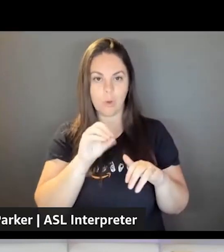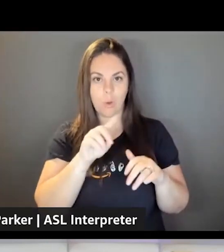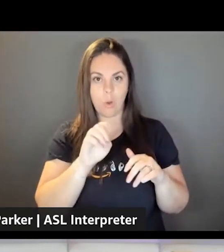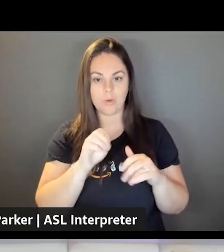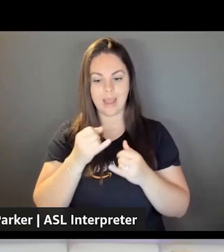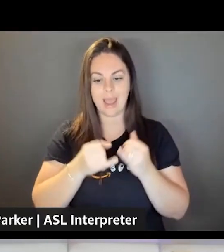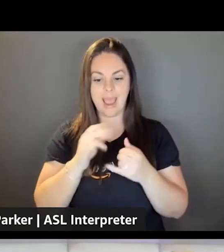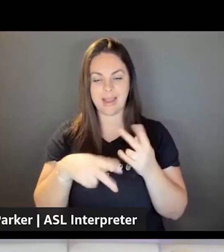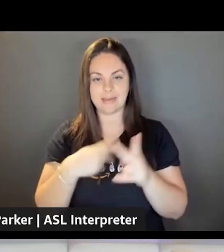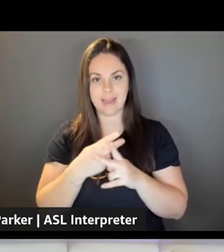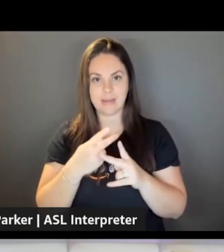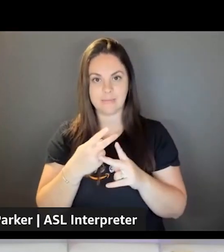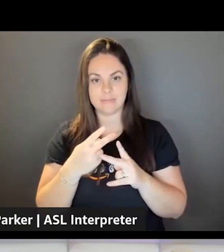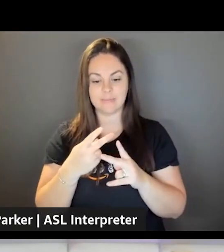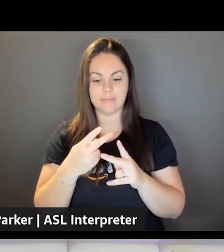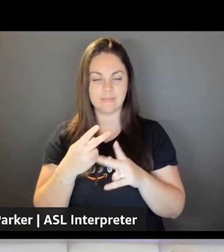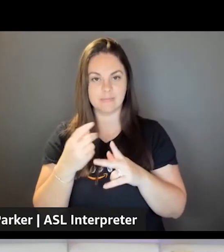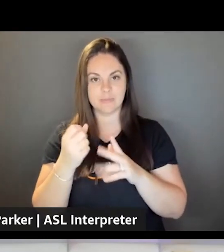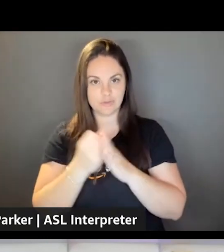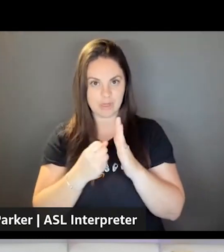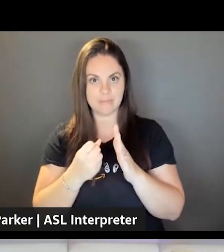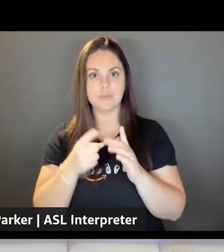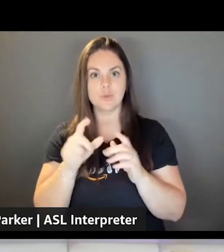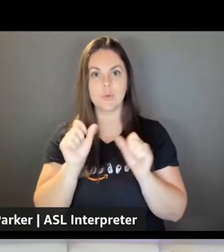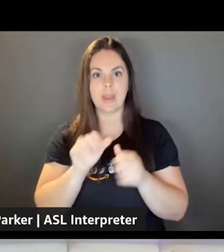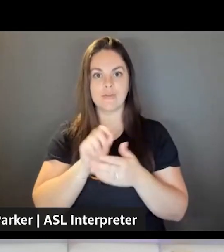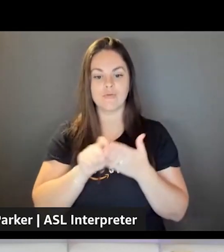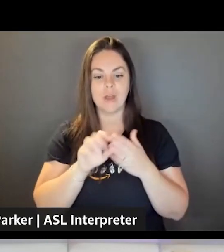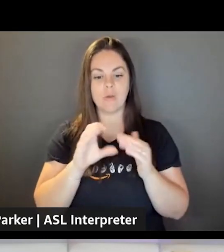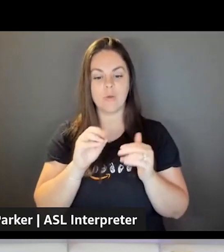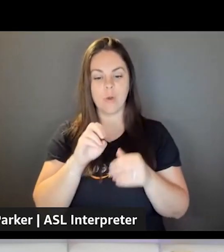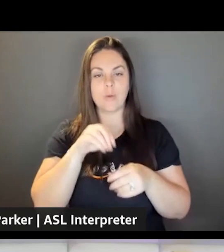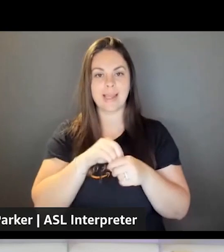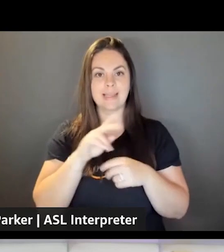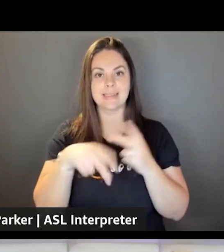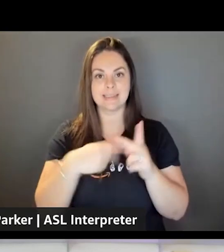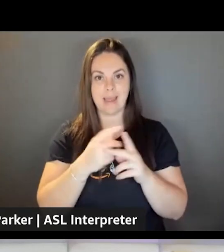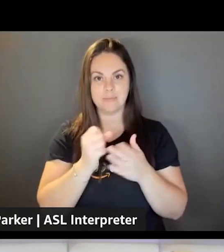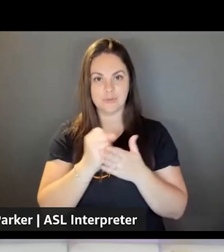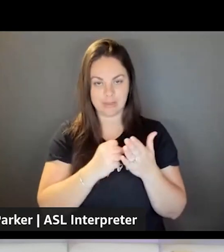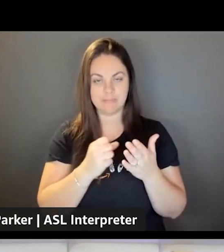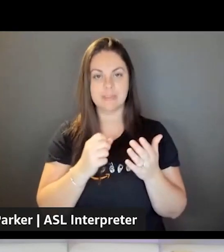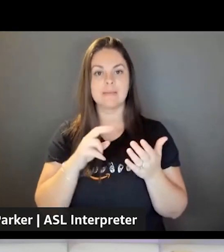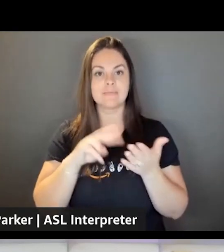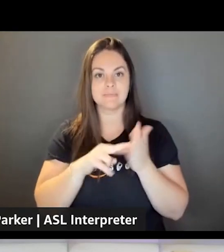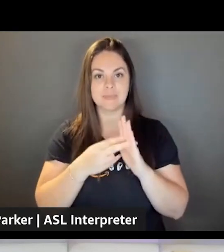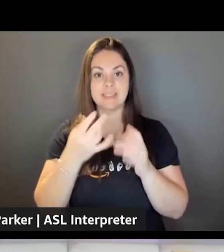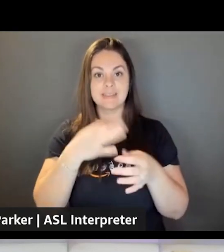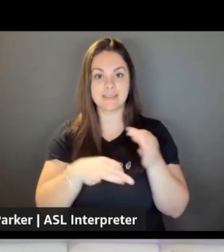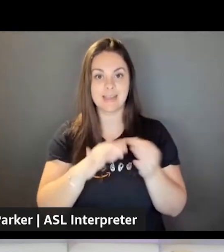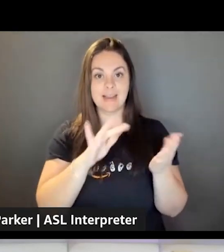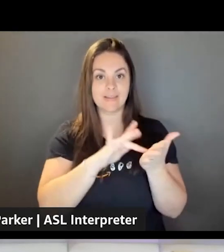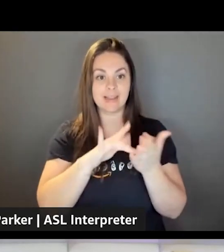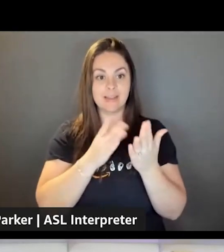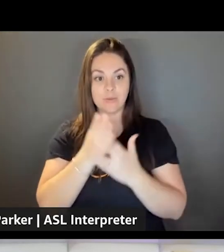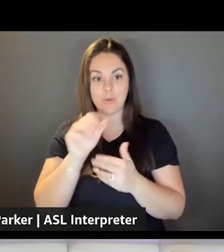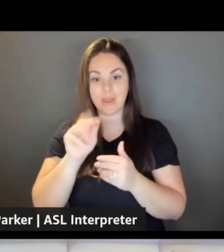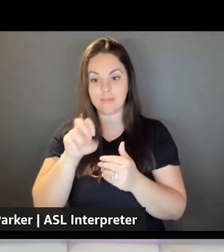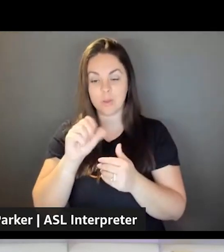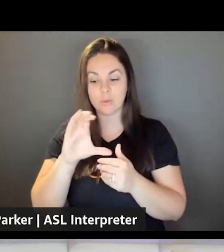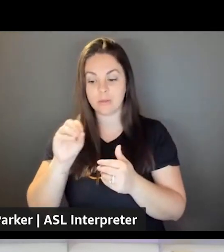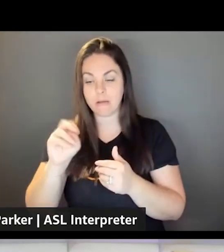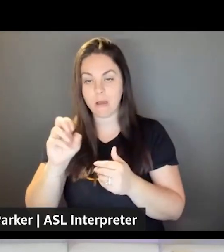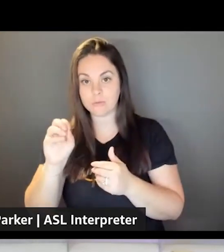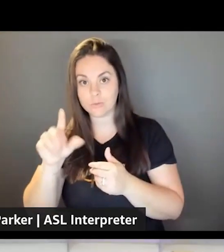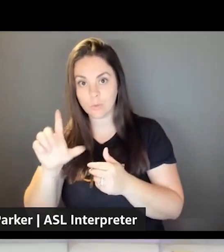write your backend code in TypeScript. That's what the CDK is. So instead of clicking through the AWS console, now you have reproducible steps where you